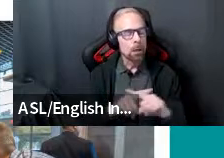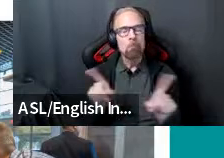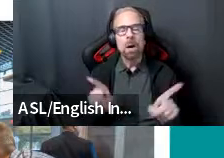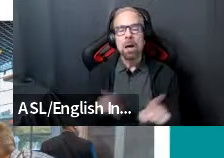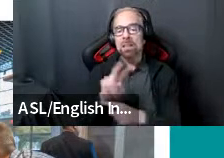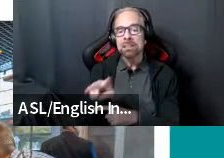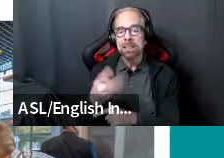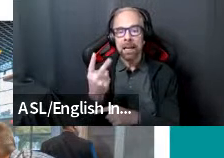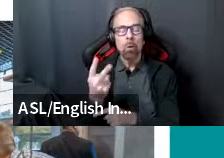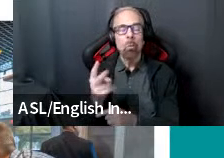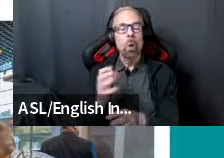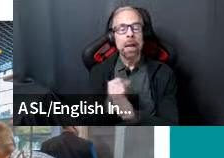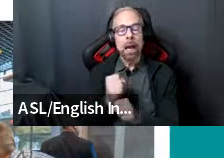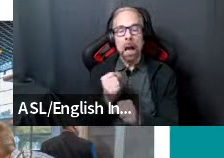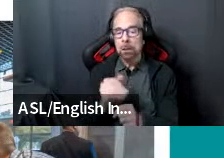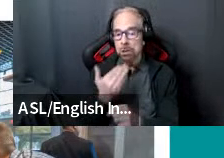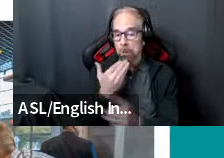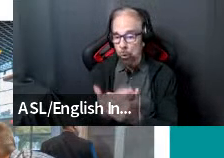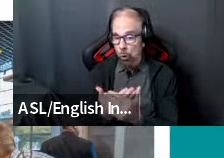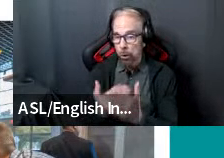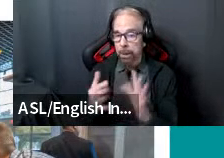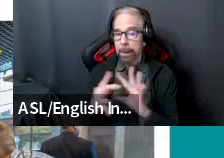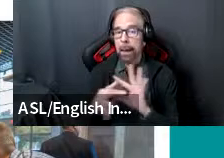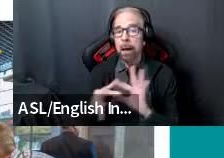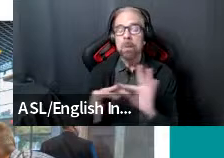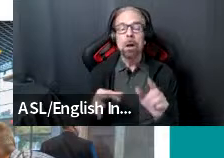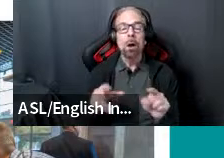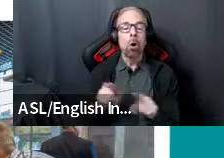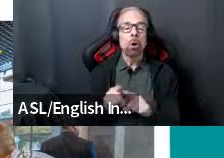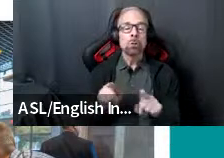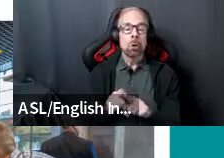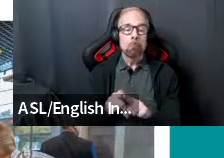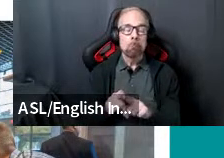got some good comments, and we had a